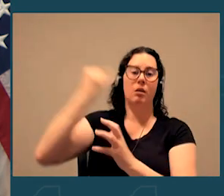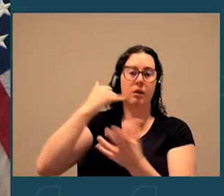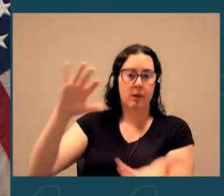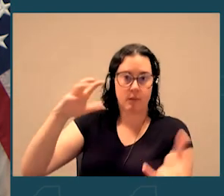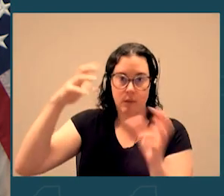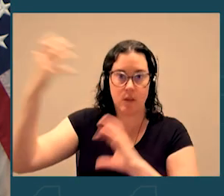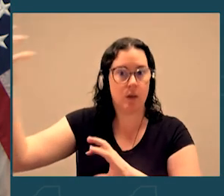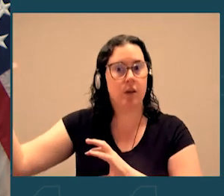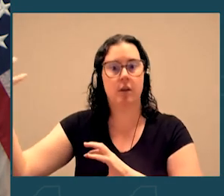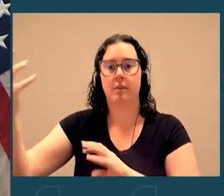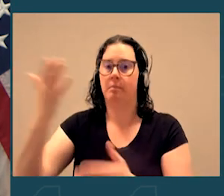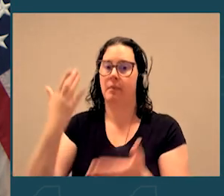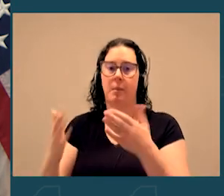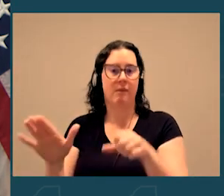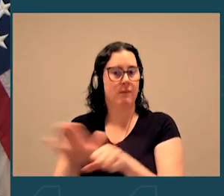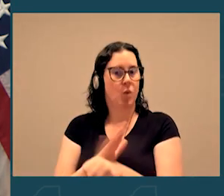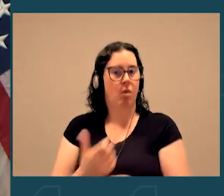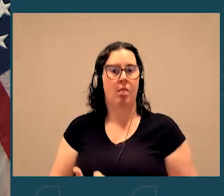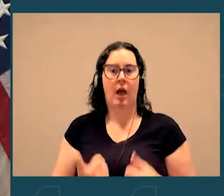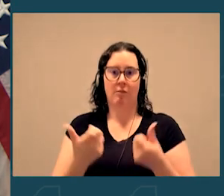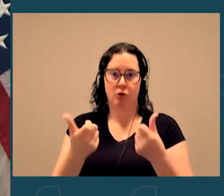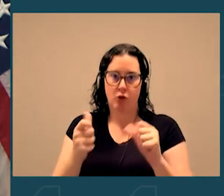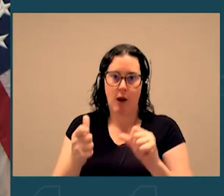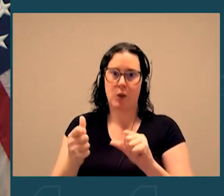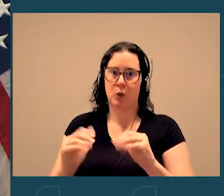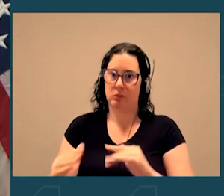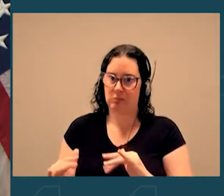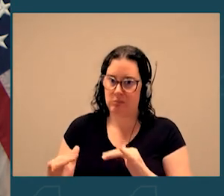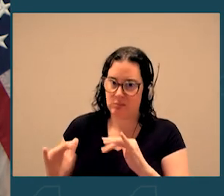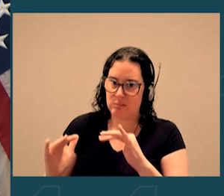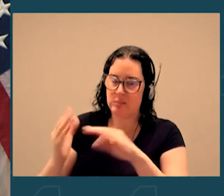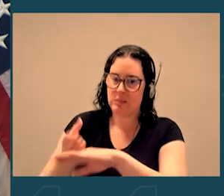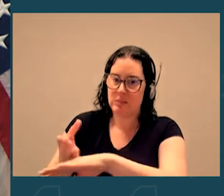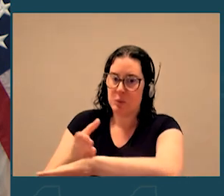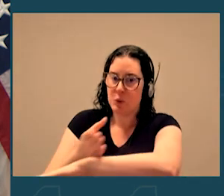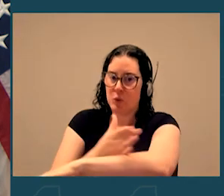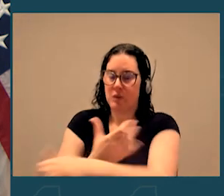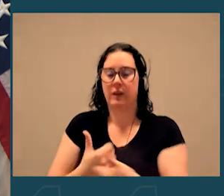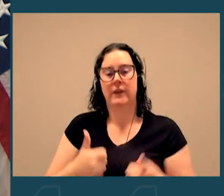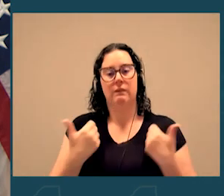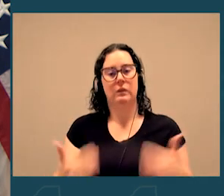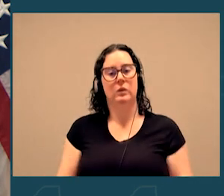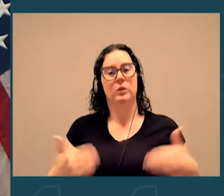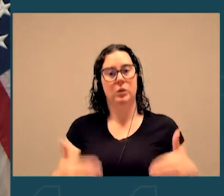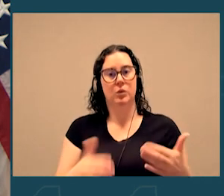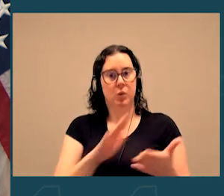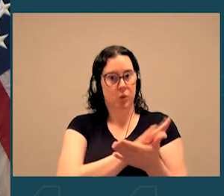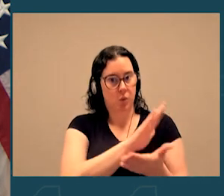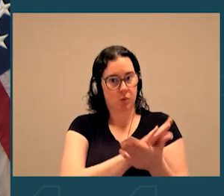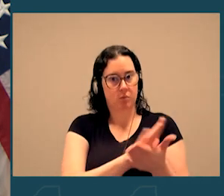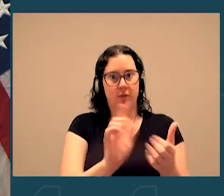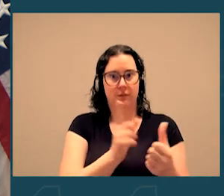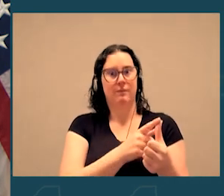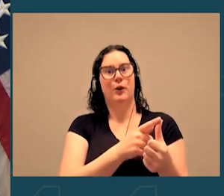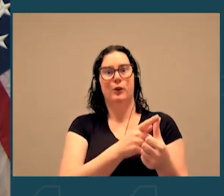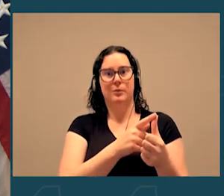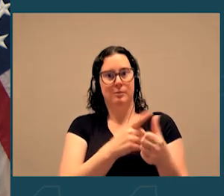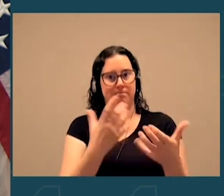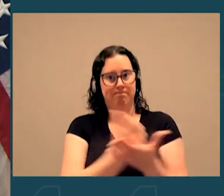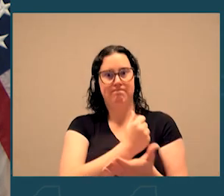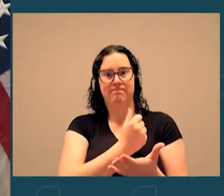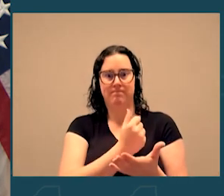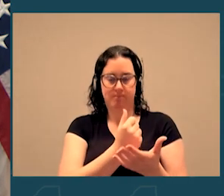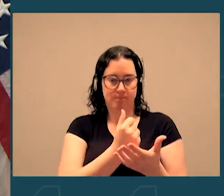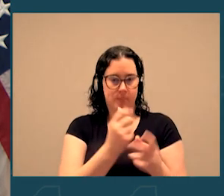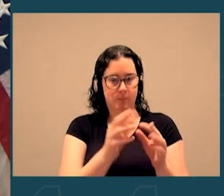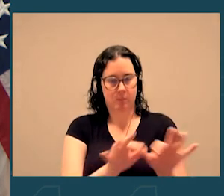up. This is the time you capture them. So we're going to ensure that we have support for them as well. Social media, that's